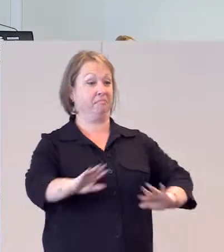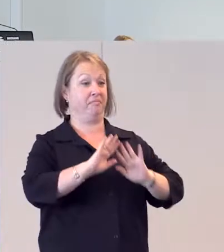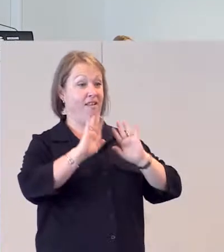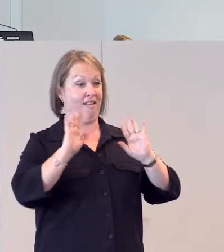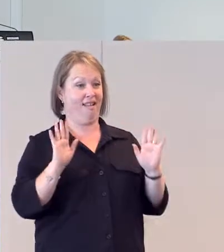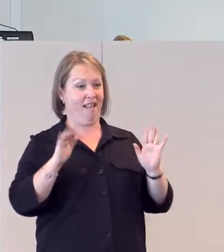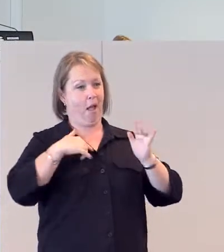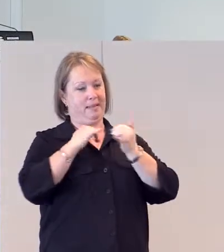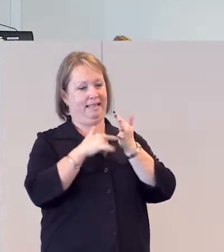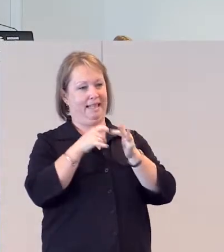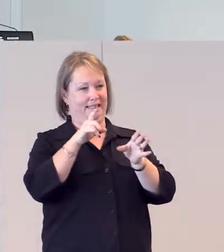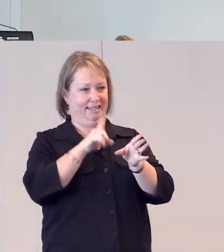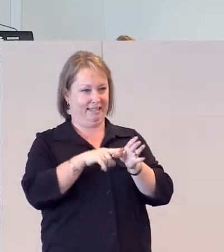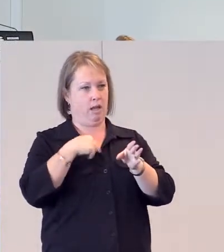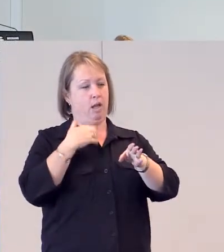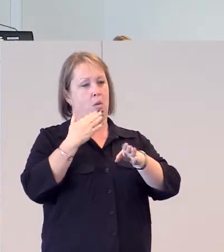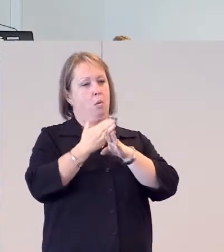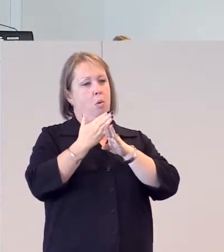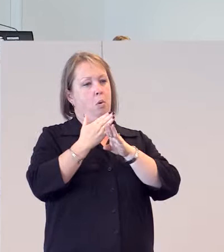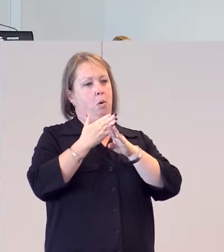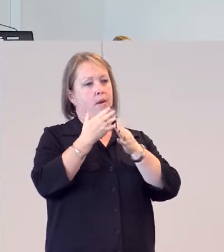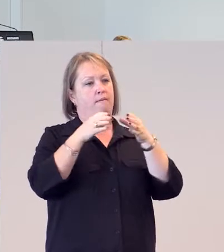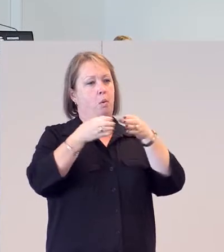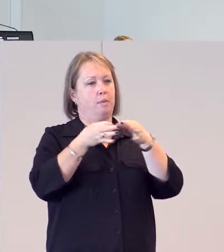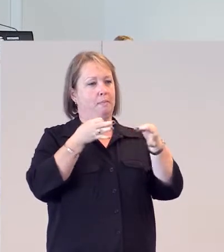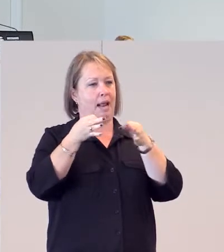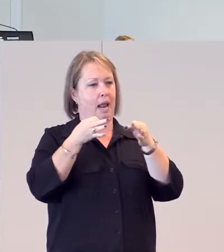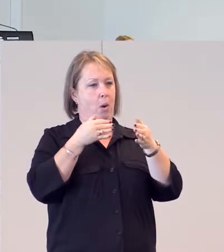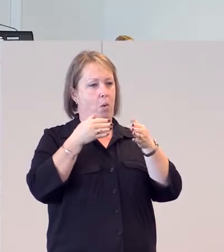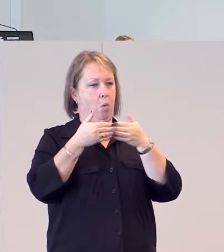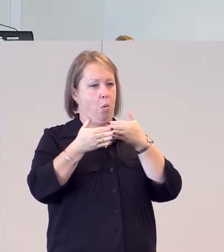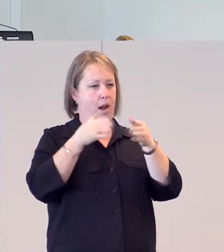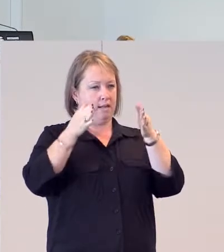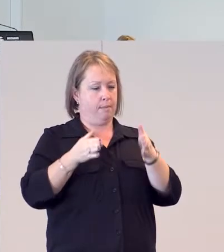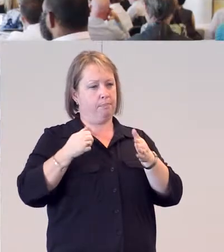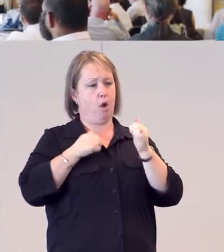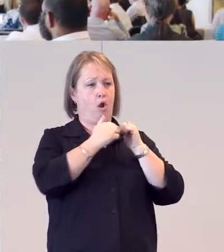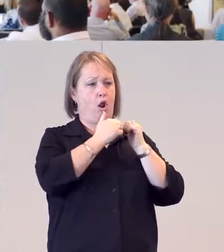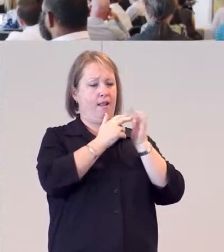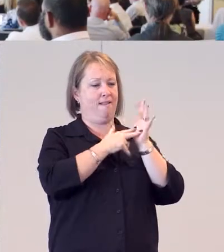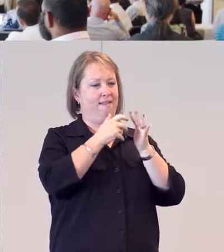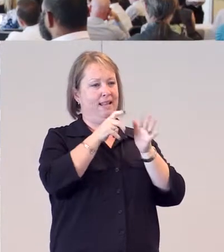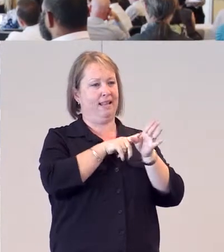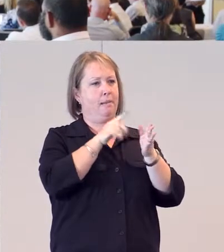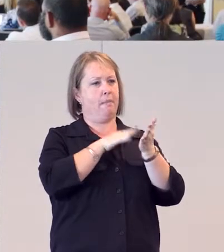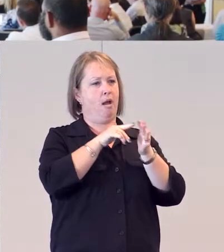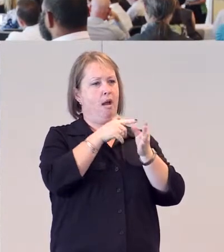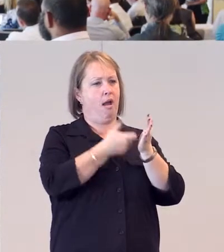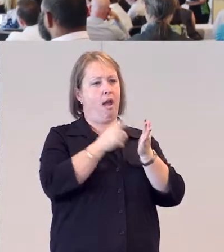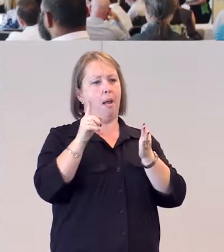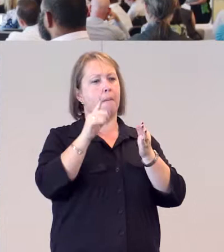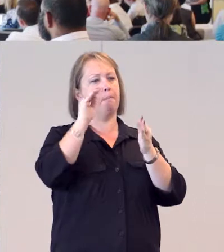Hi, I'm Stacy Field, Workforce Planning Coordinator at the Workforce Council. My colleague, Vicky Myer, who is our Policy